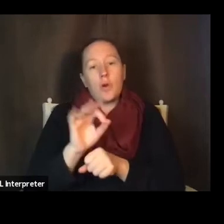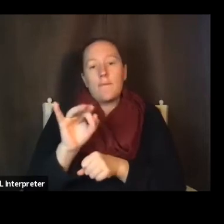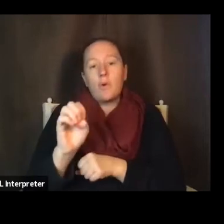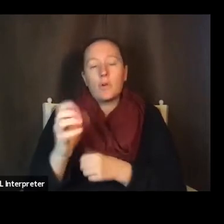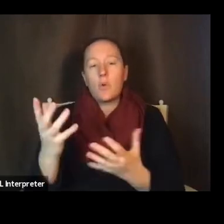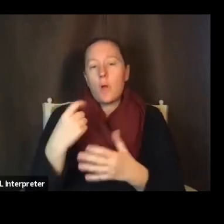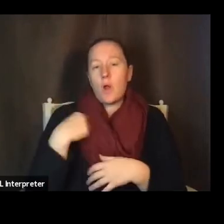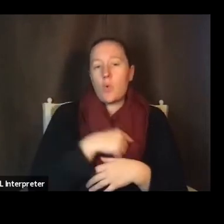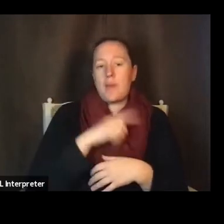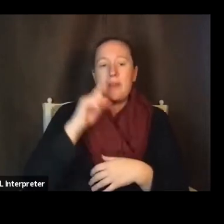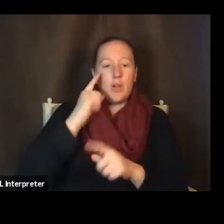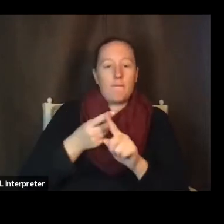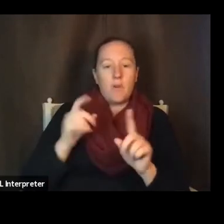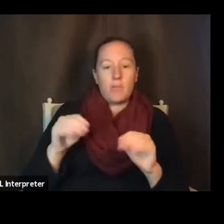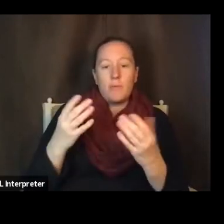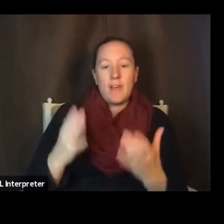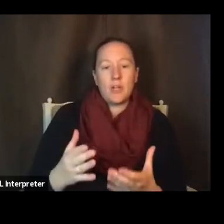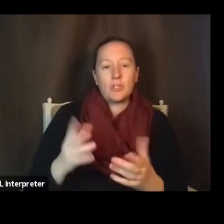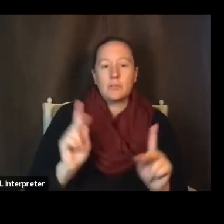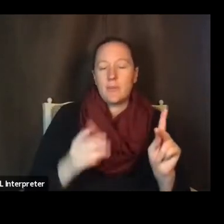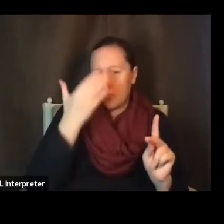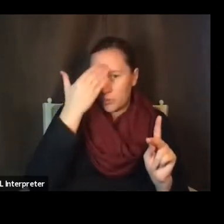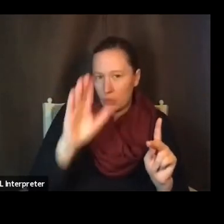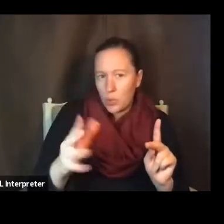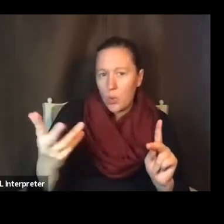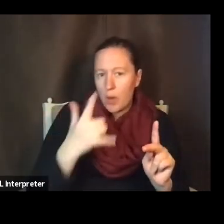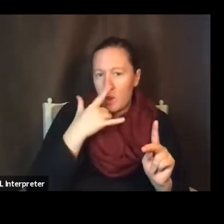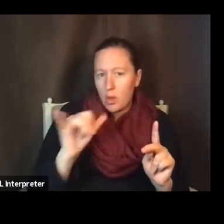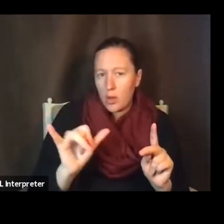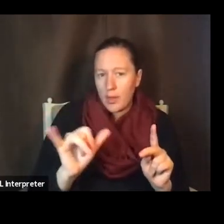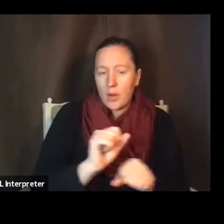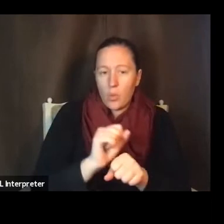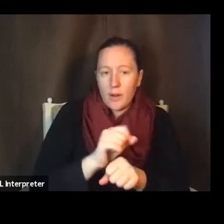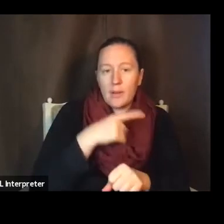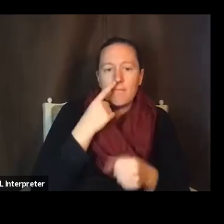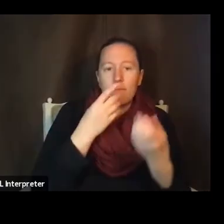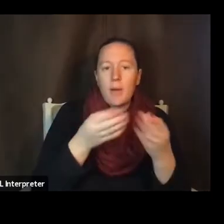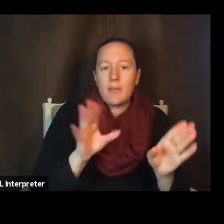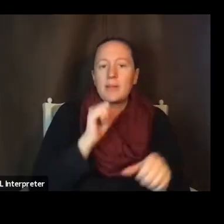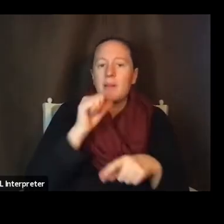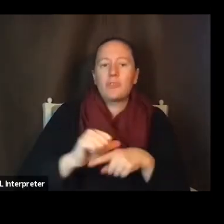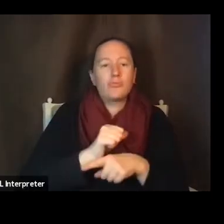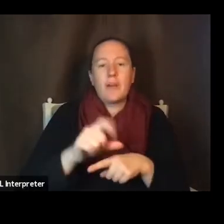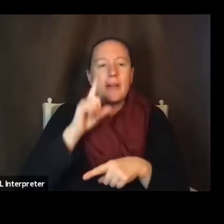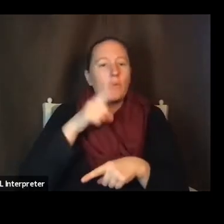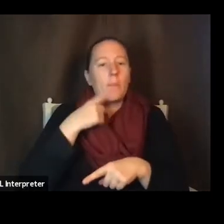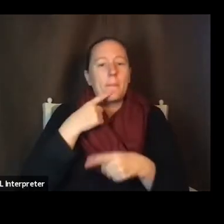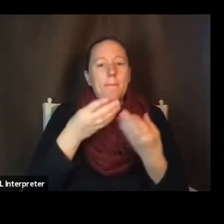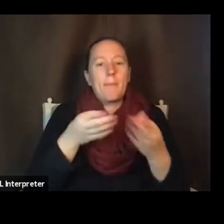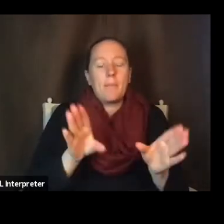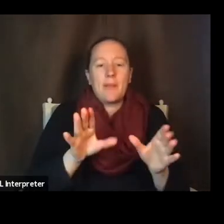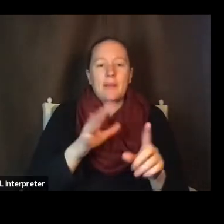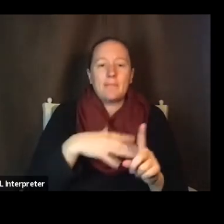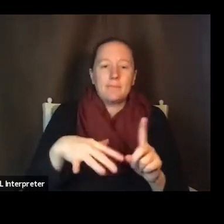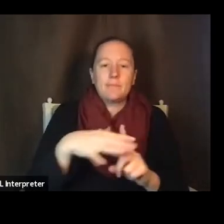from providers is that people they don't know what they're getting into to work in the public sector. They haven't been trained to work in the public sector. And